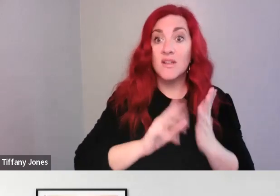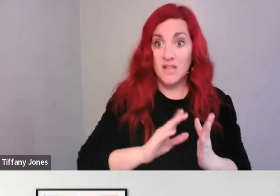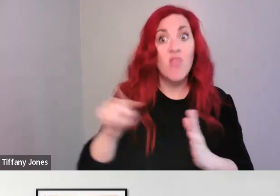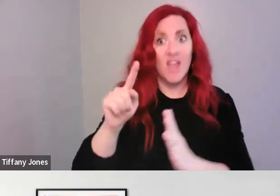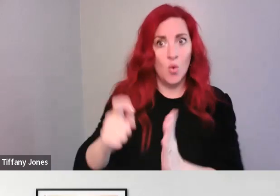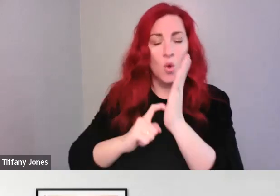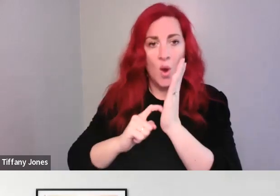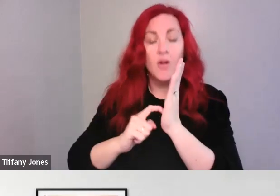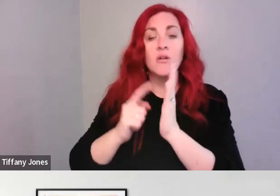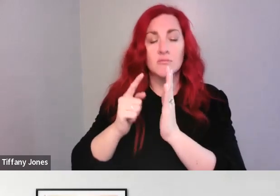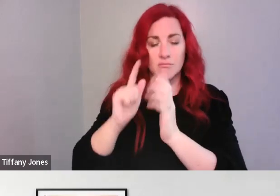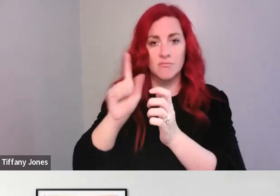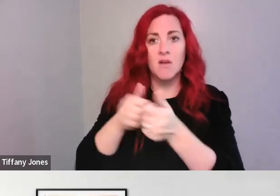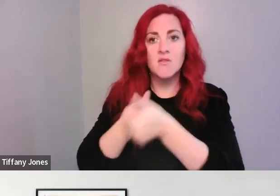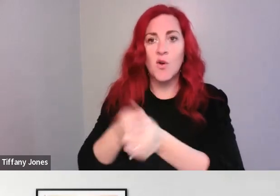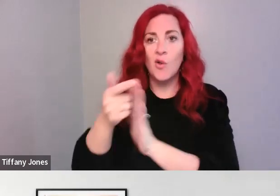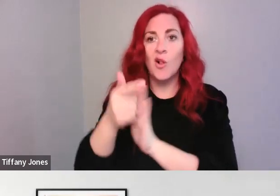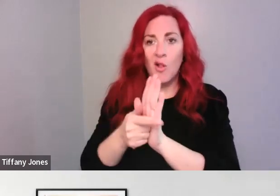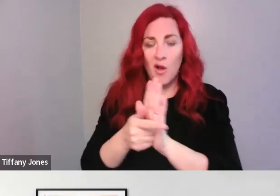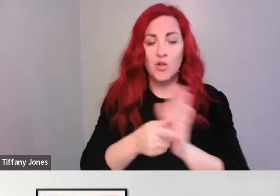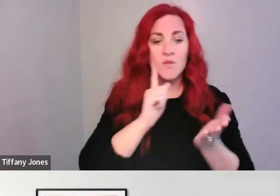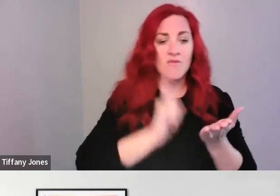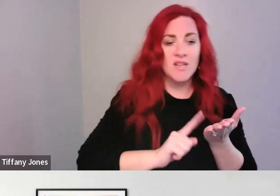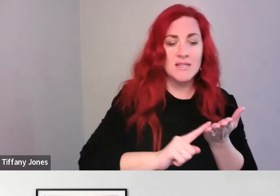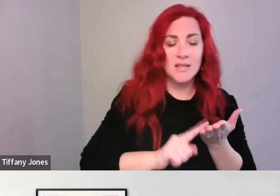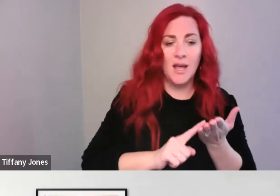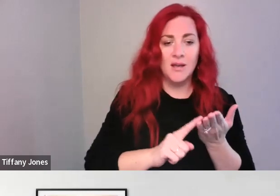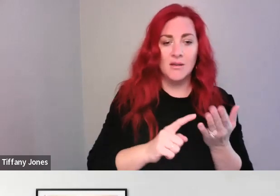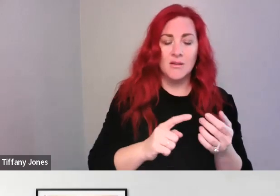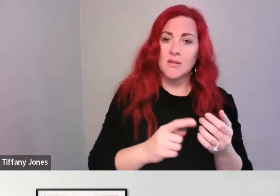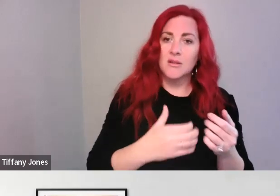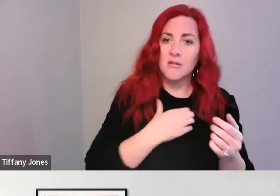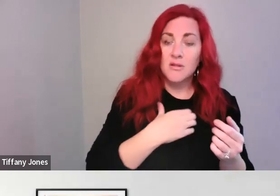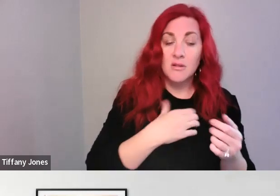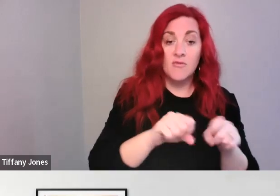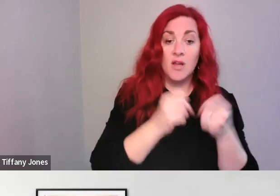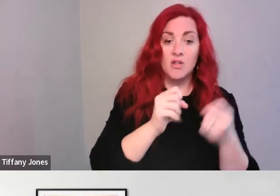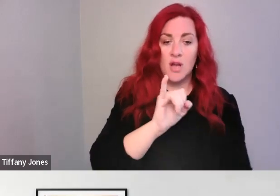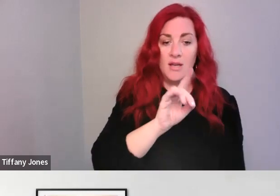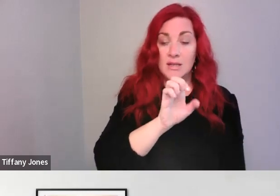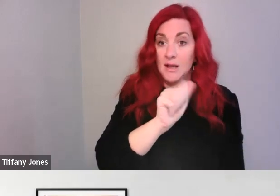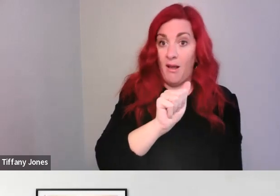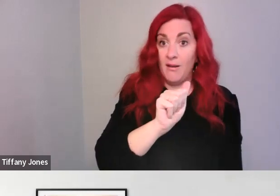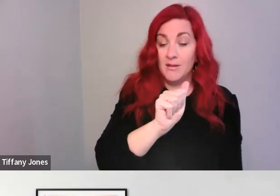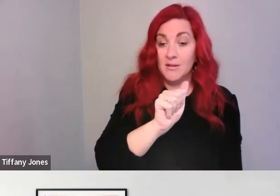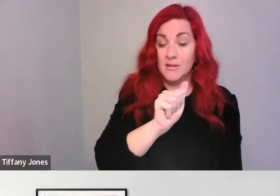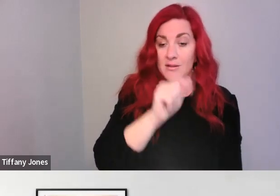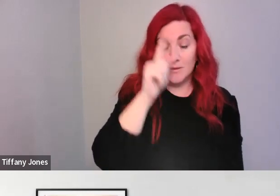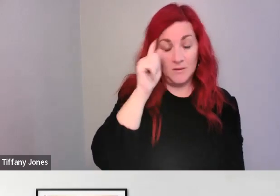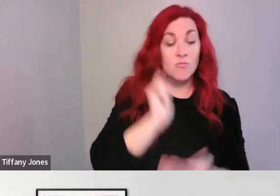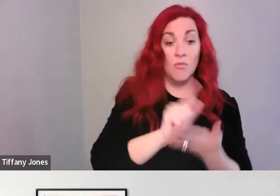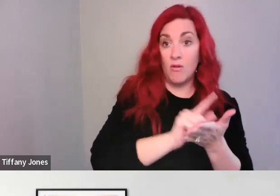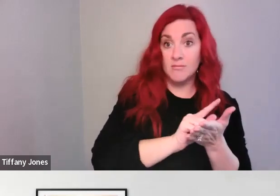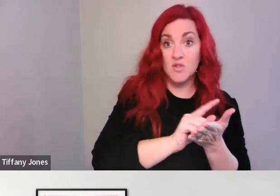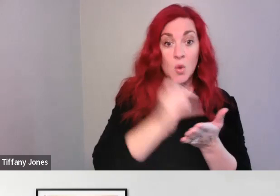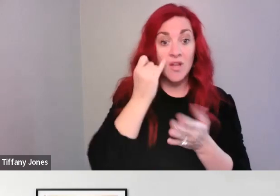law to investigate allegations of violations of IDEA. So if you fill this out and submit it, and